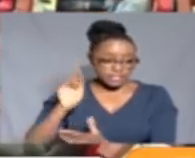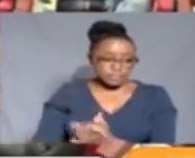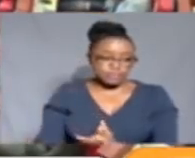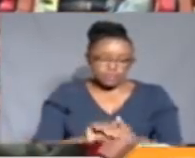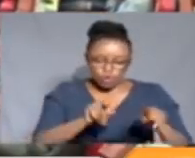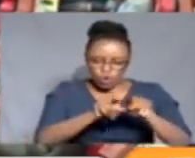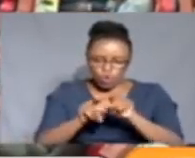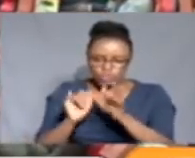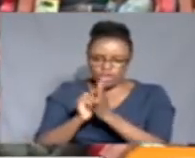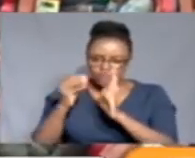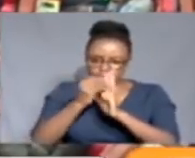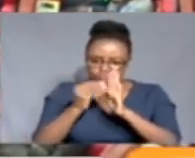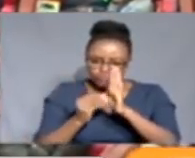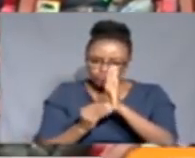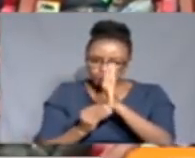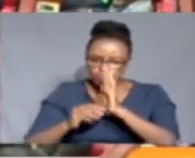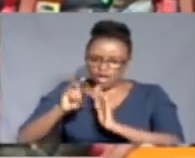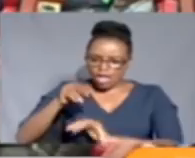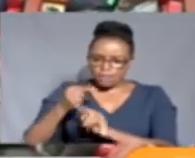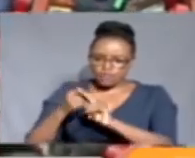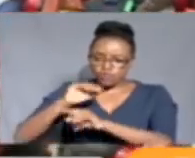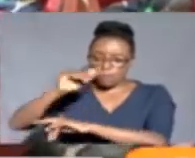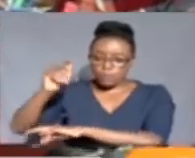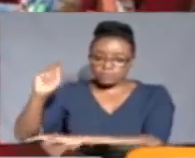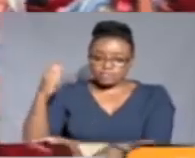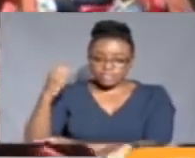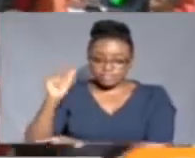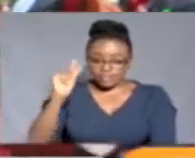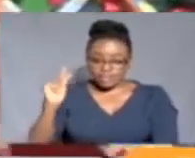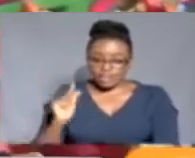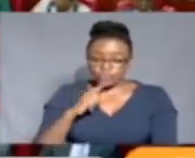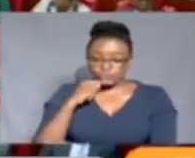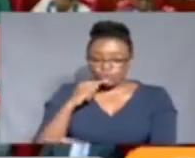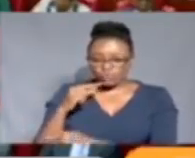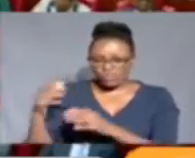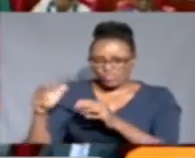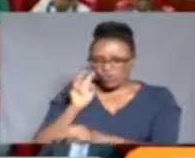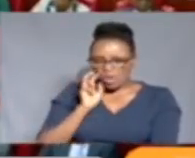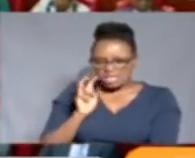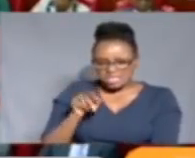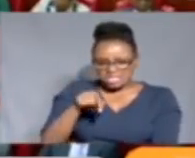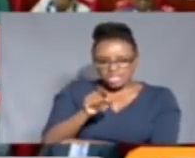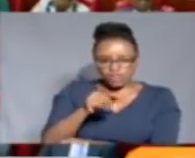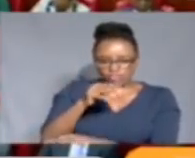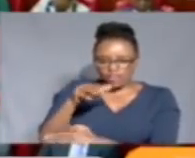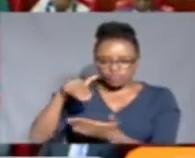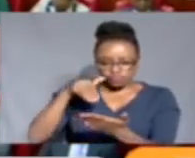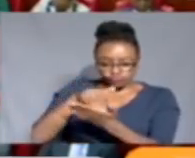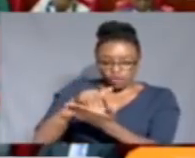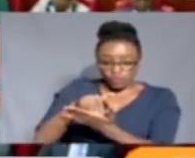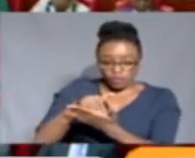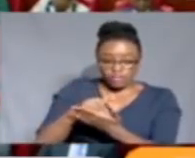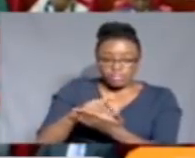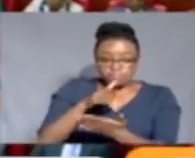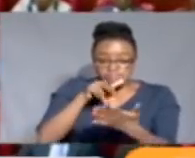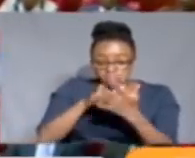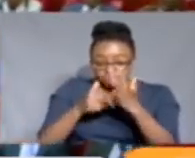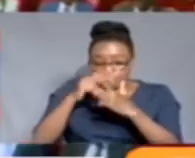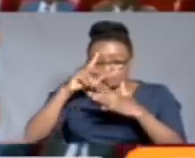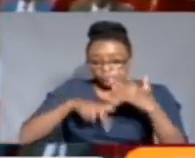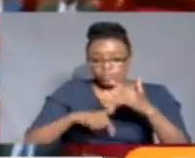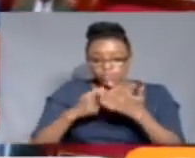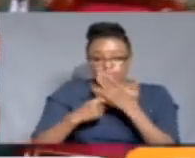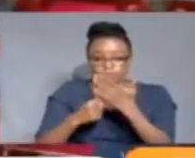have also listed MPs from the Mount Kenya region that the party views as being in the middle ground and therefore in a position